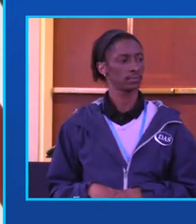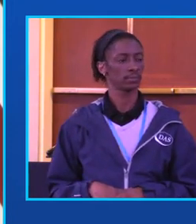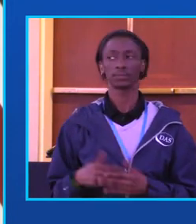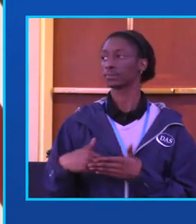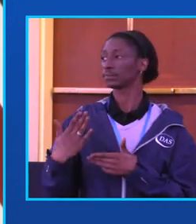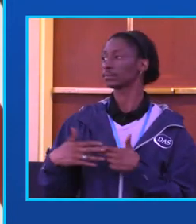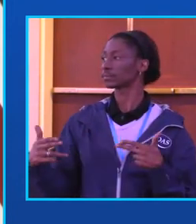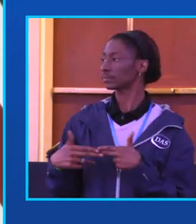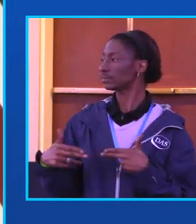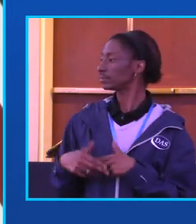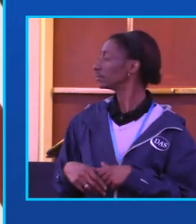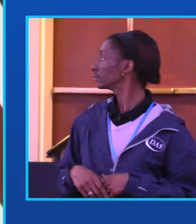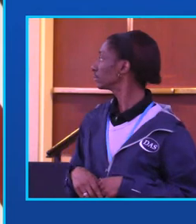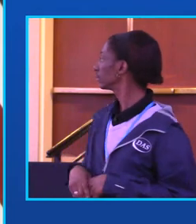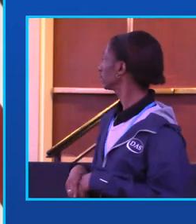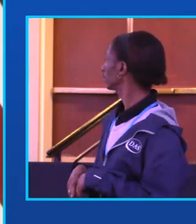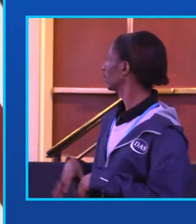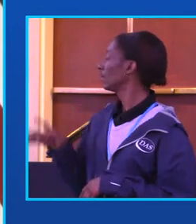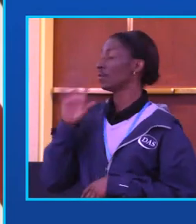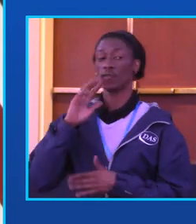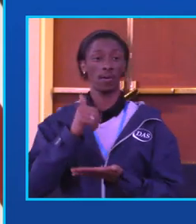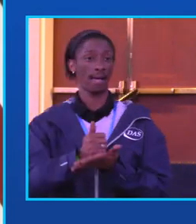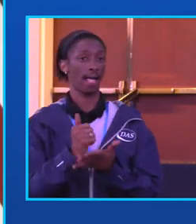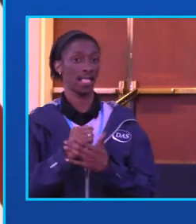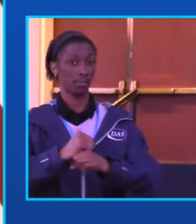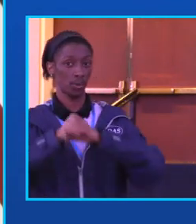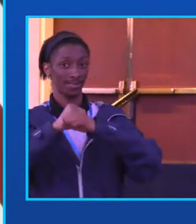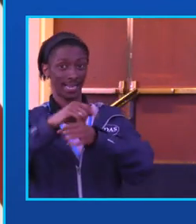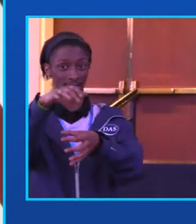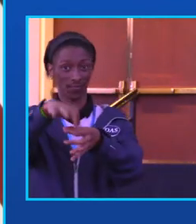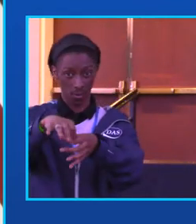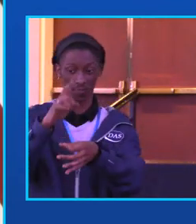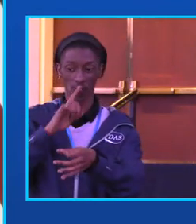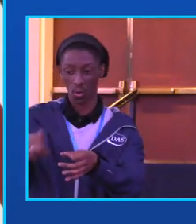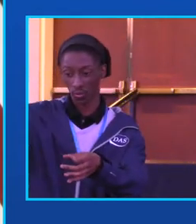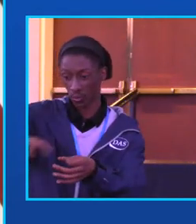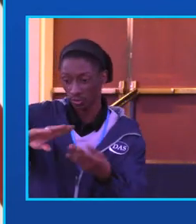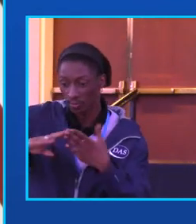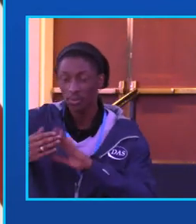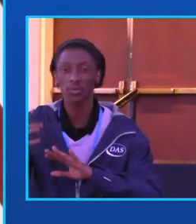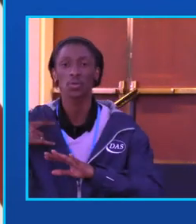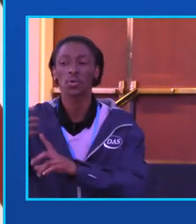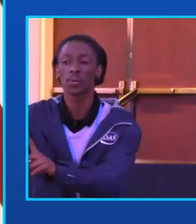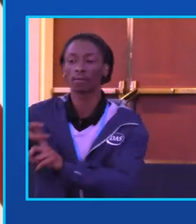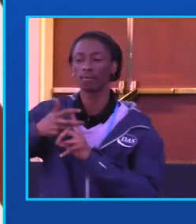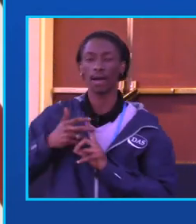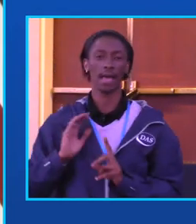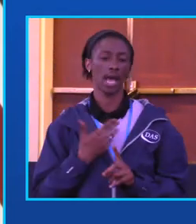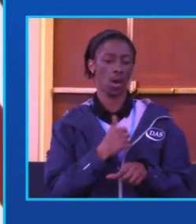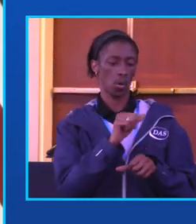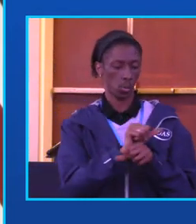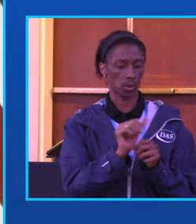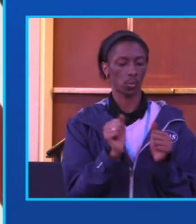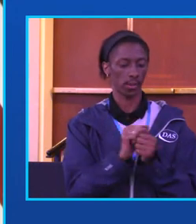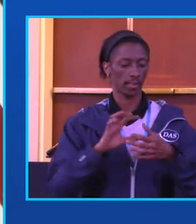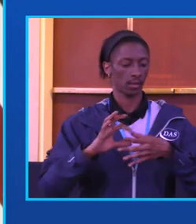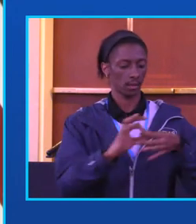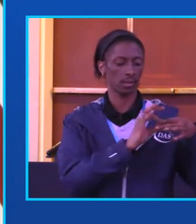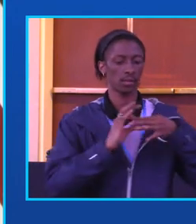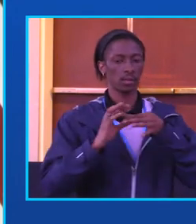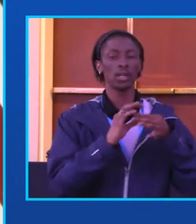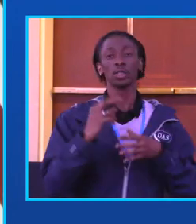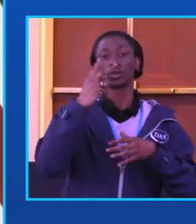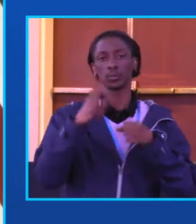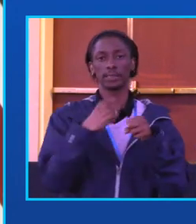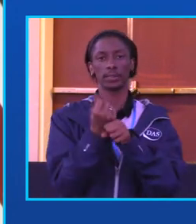Next slide. To help protect the vote and engage communities, we have broadened our work with coalitions. 2 years